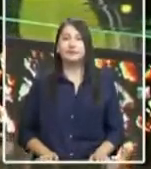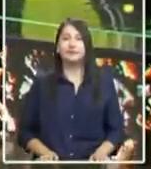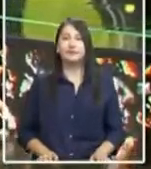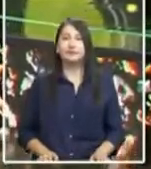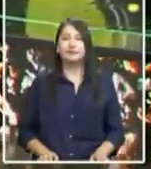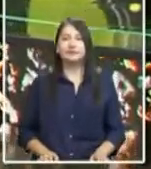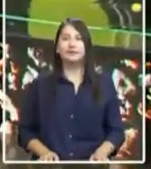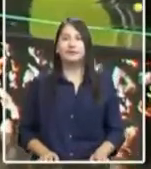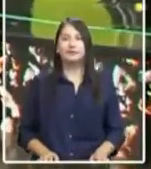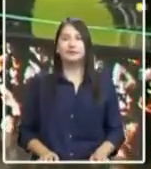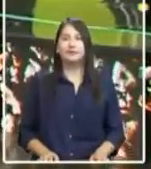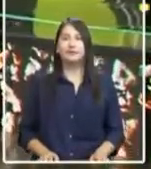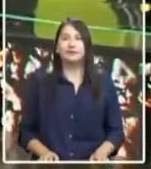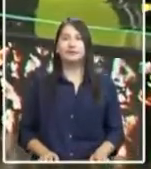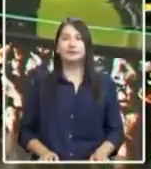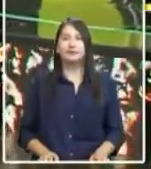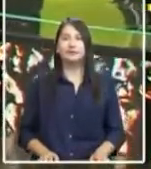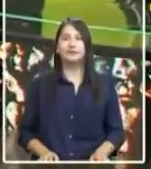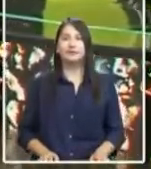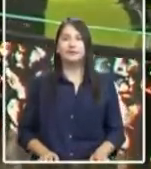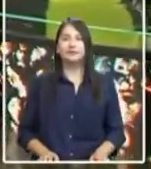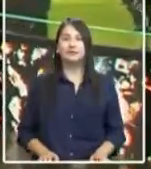Congreso Futuro